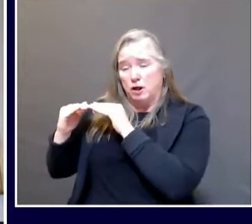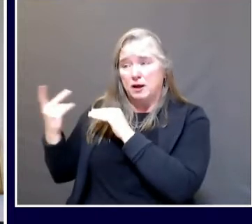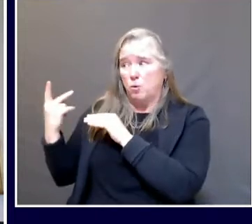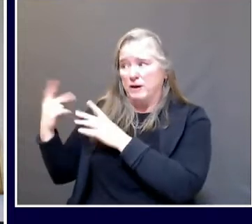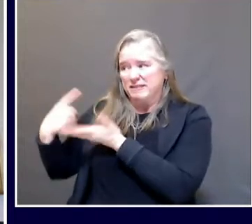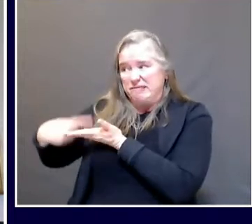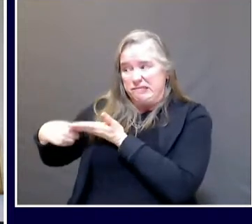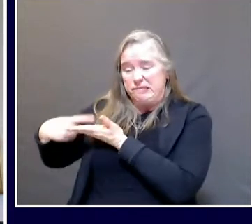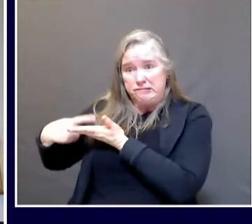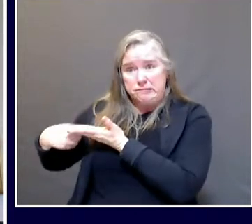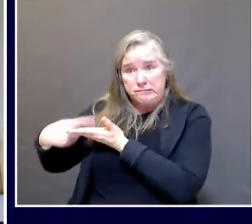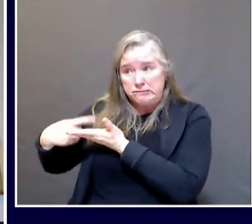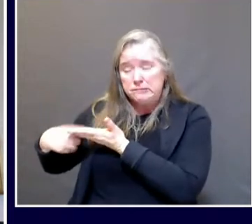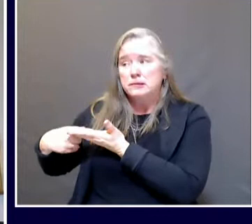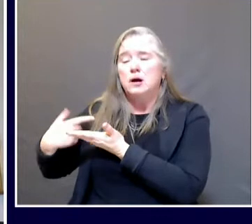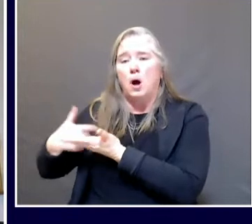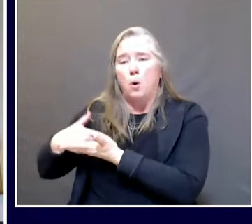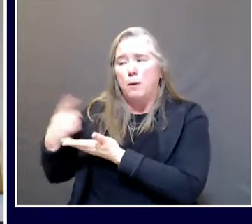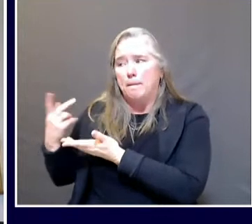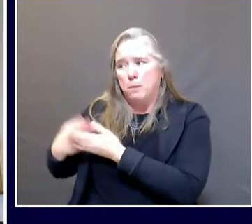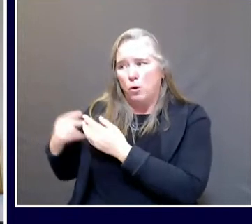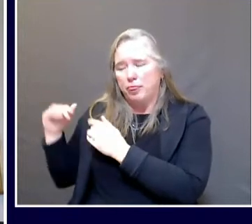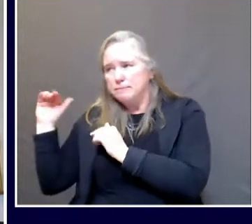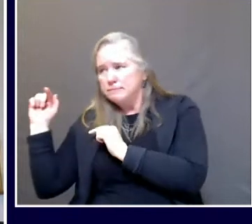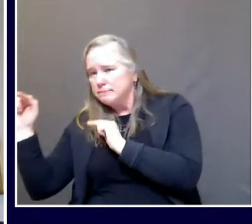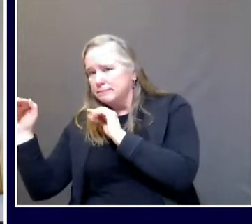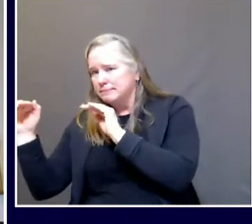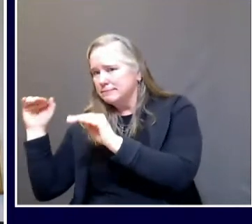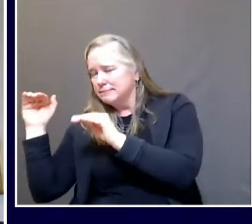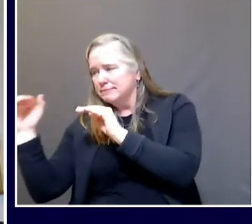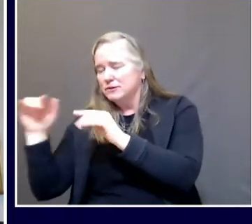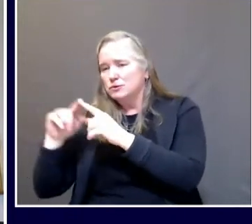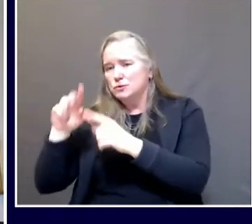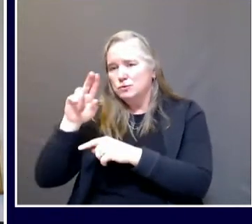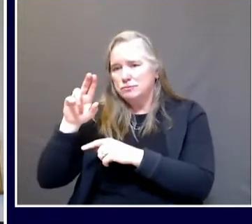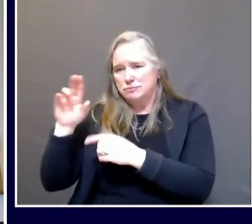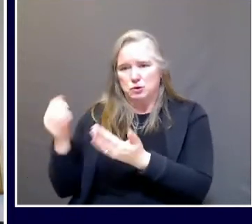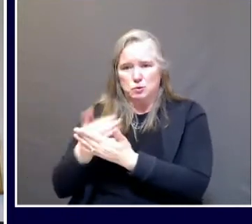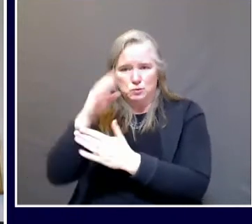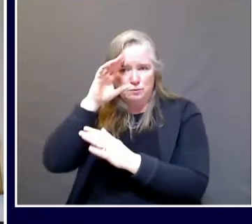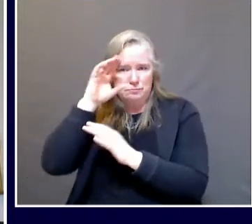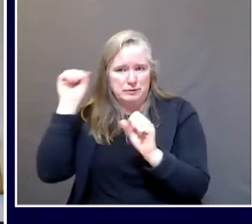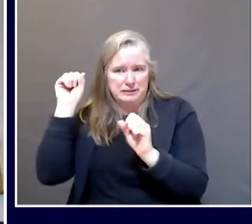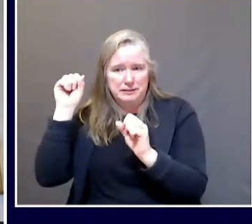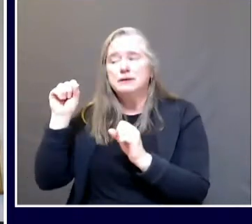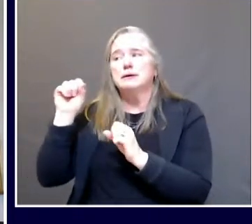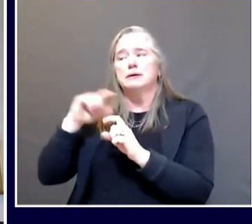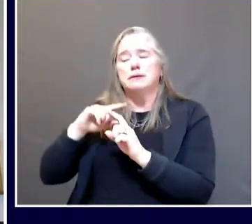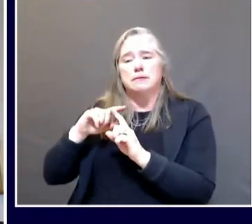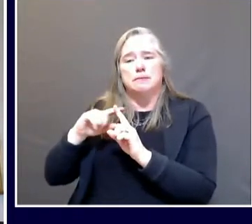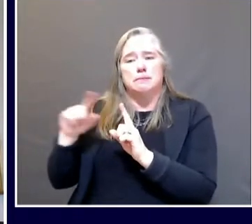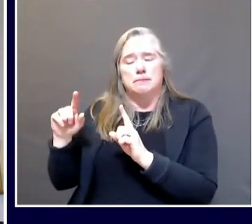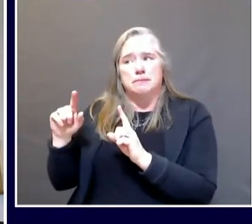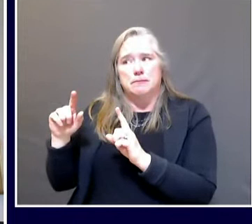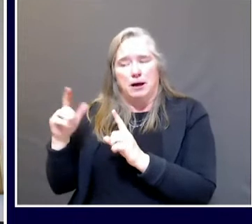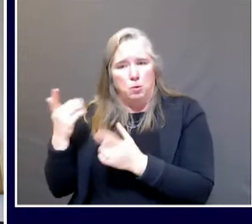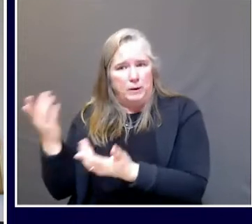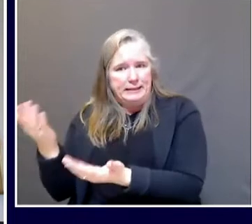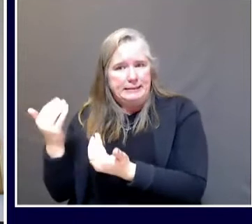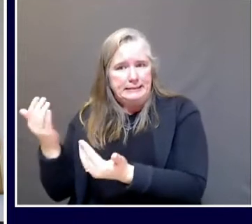from the administration what they are seeing from the manufacturers, but at this time, I don't have any primary information.